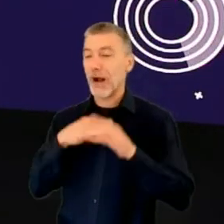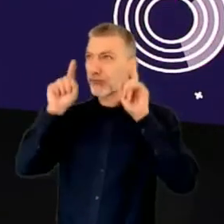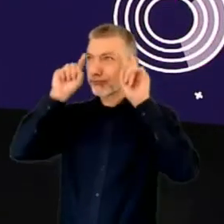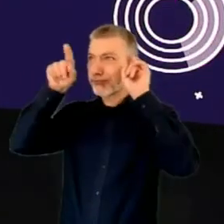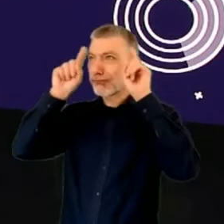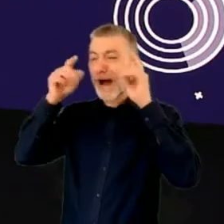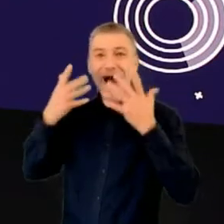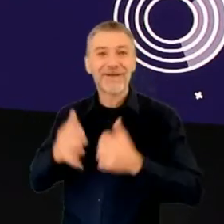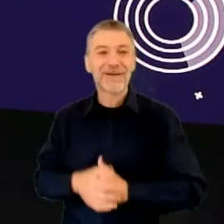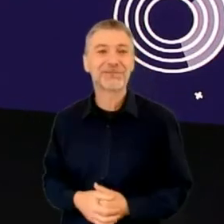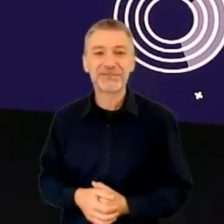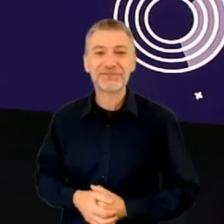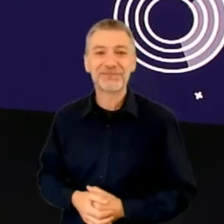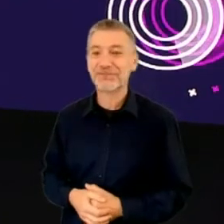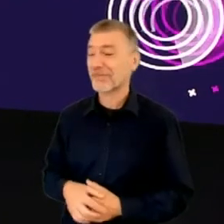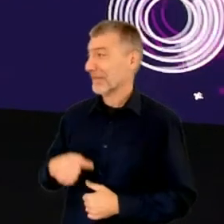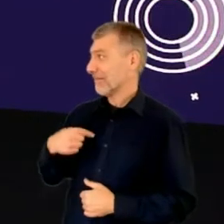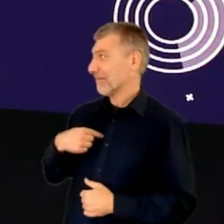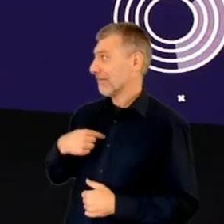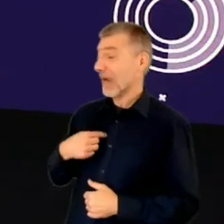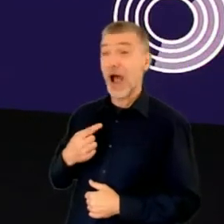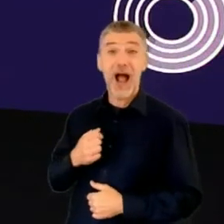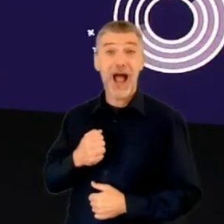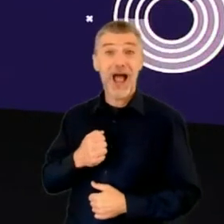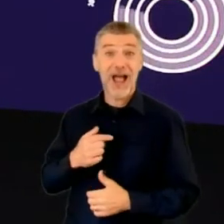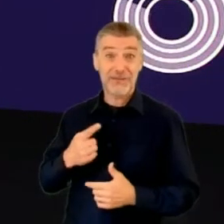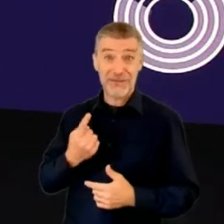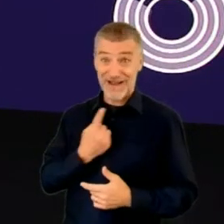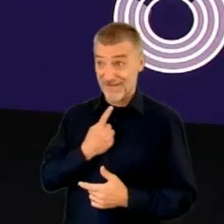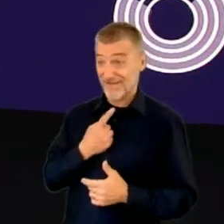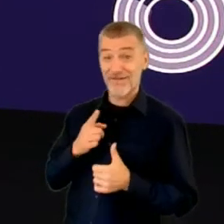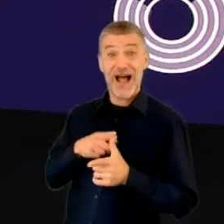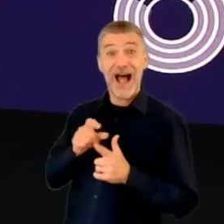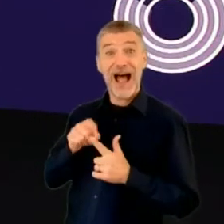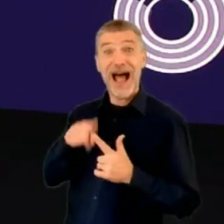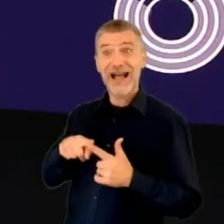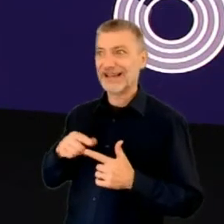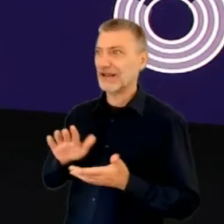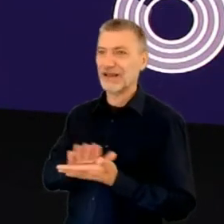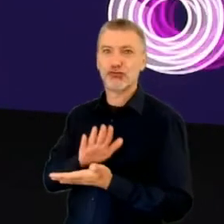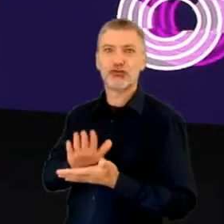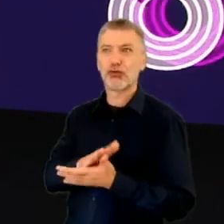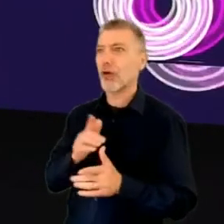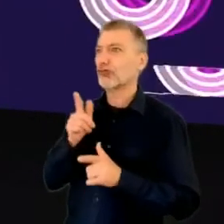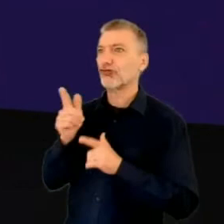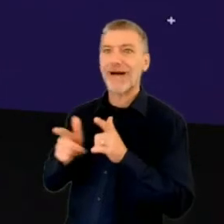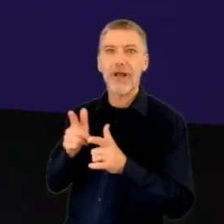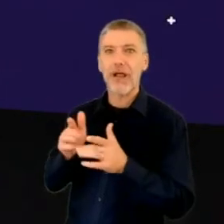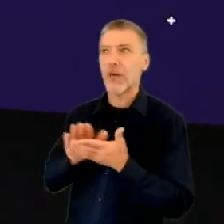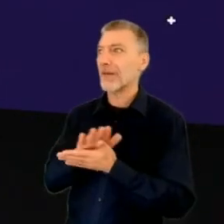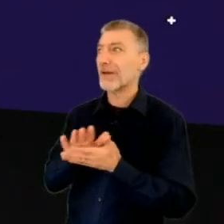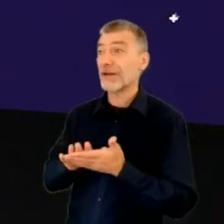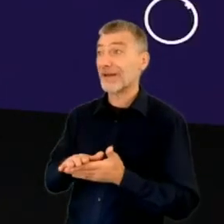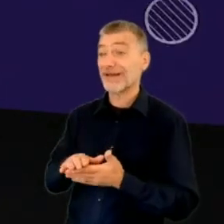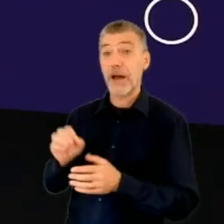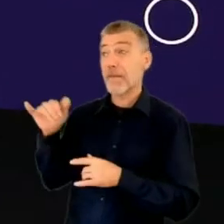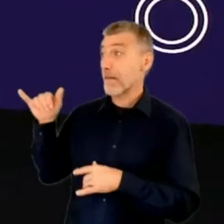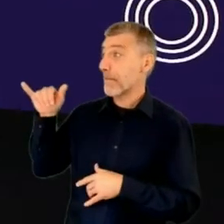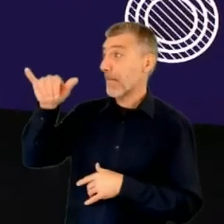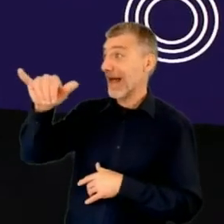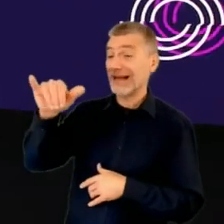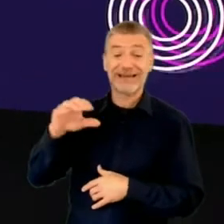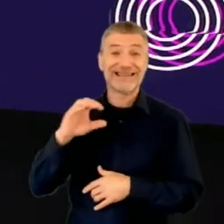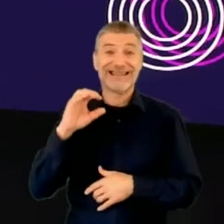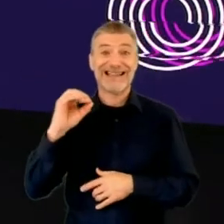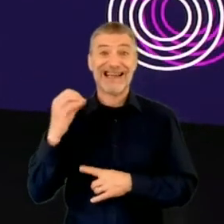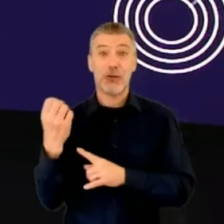know, I'm a traveller, so the idea of zero emission planes is so important. I think it's so important for our